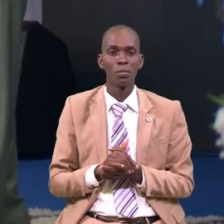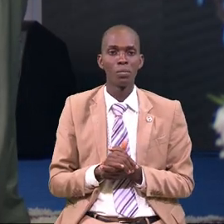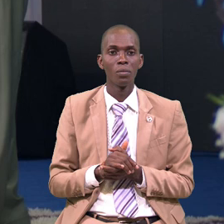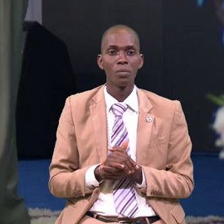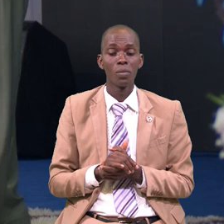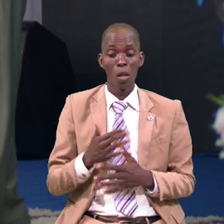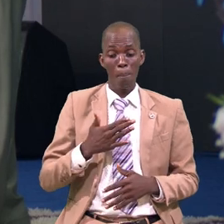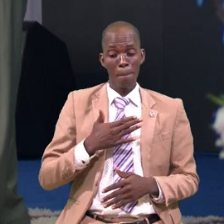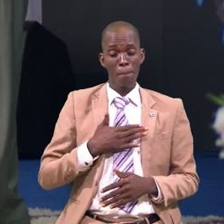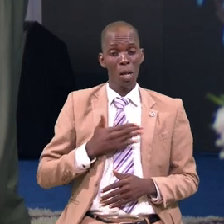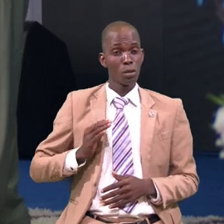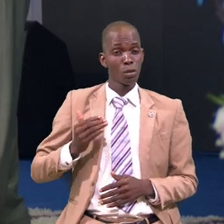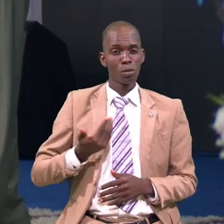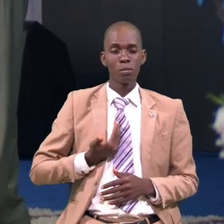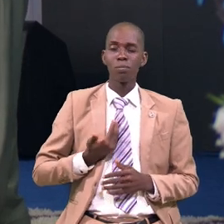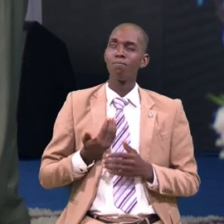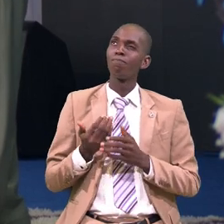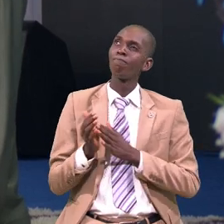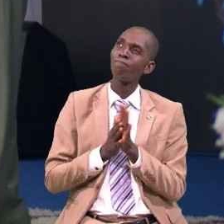My soul thirsted for thee,